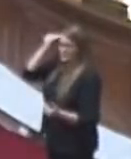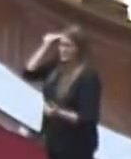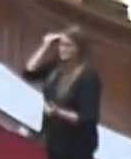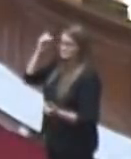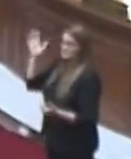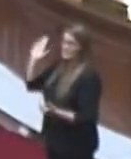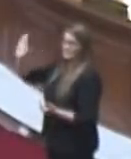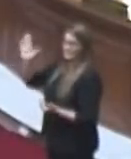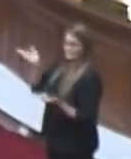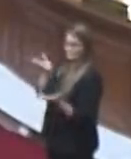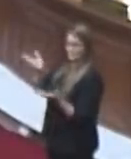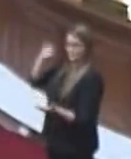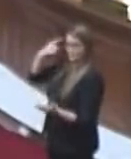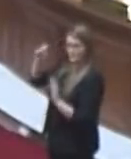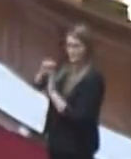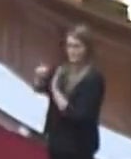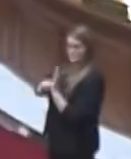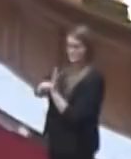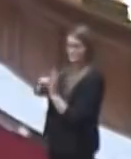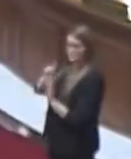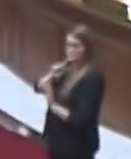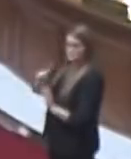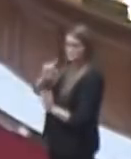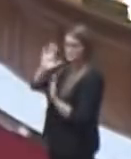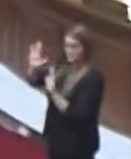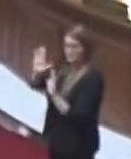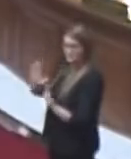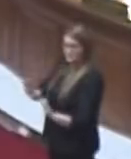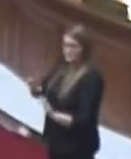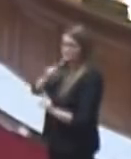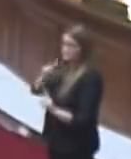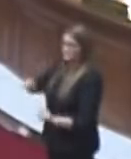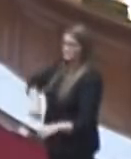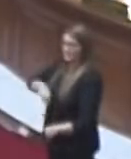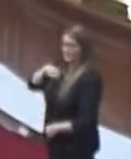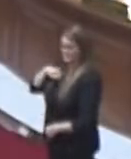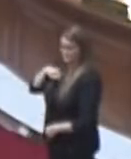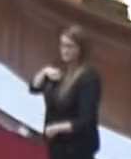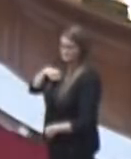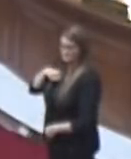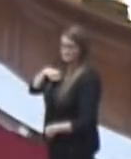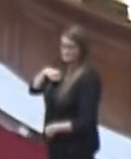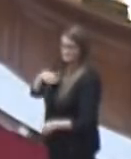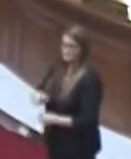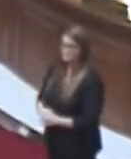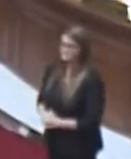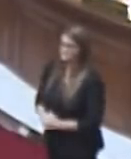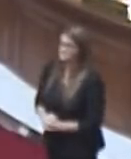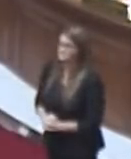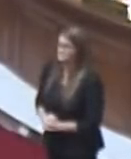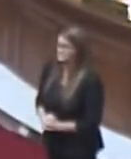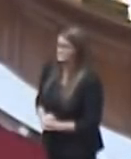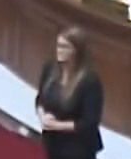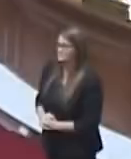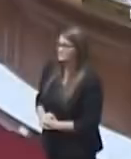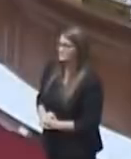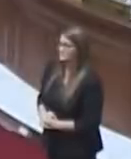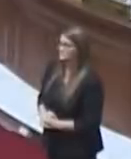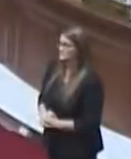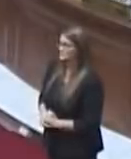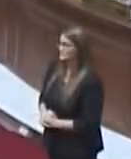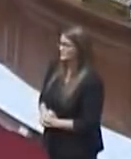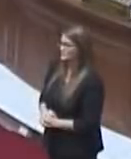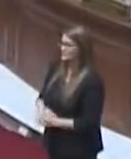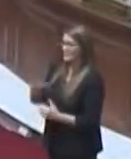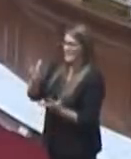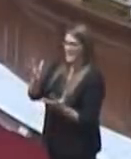state in an incredible way. And we're really proud, really, really proud in every way. Now, let me